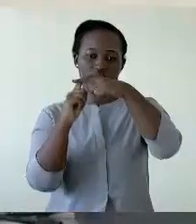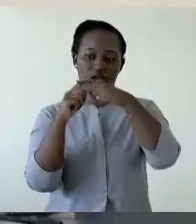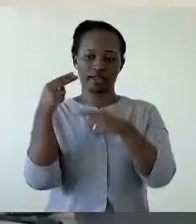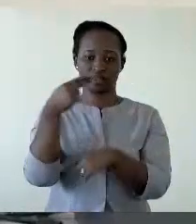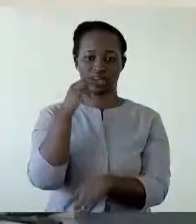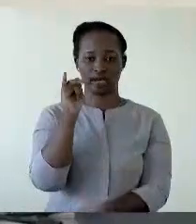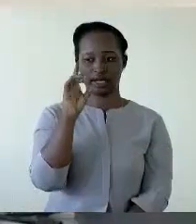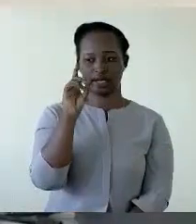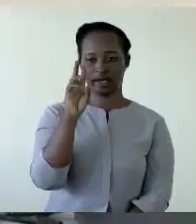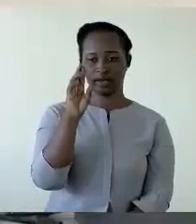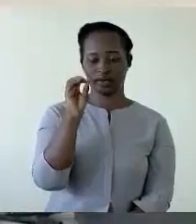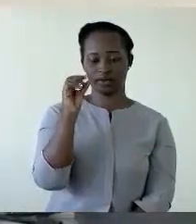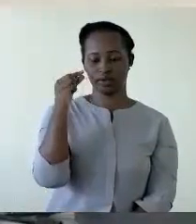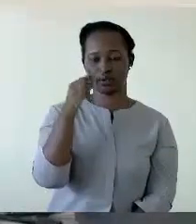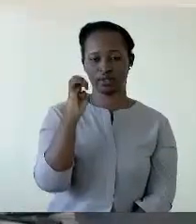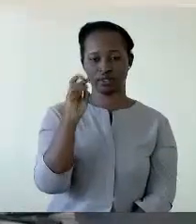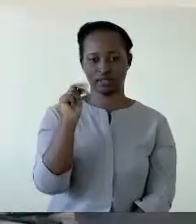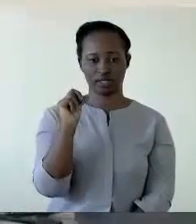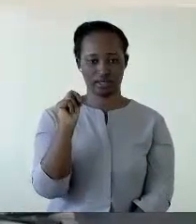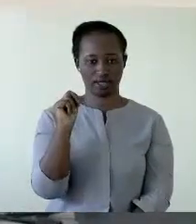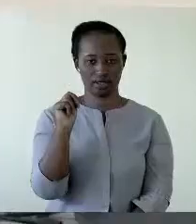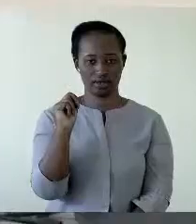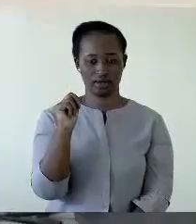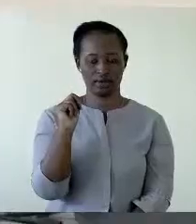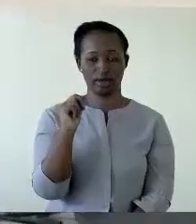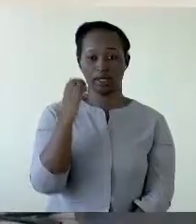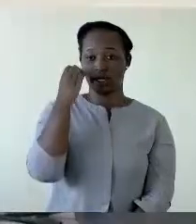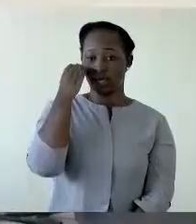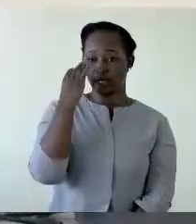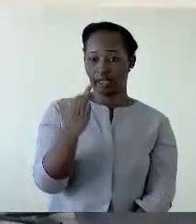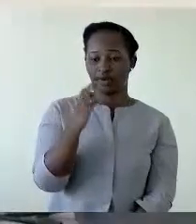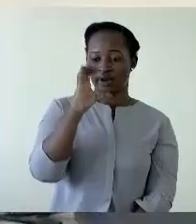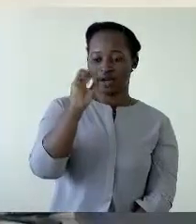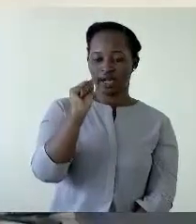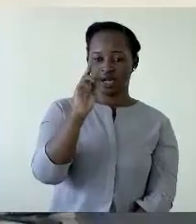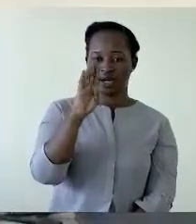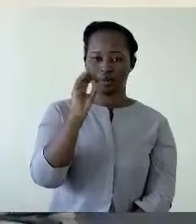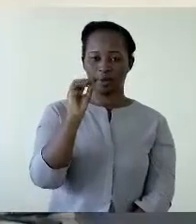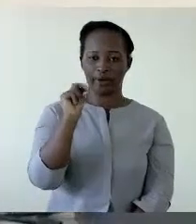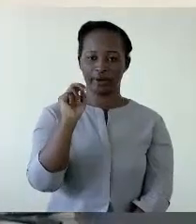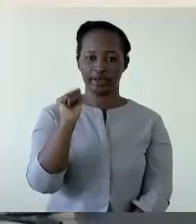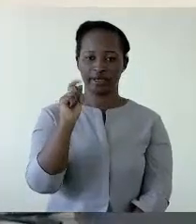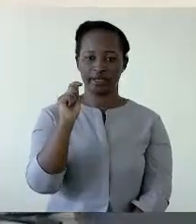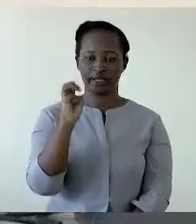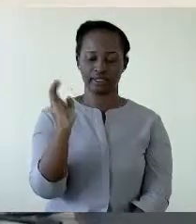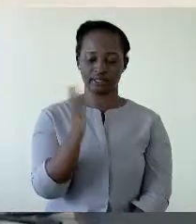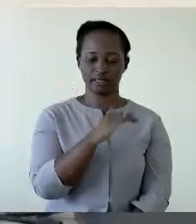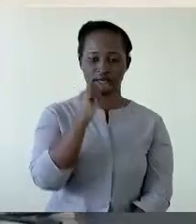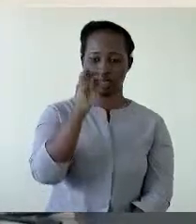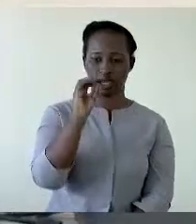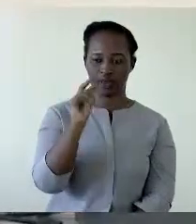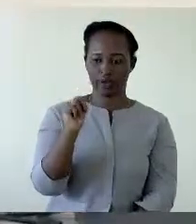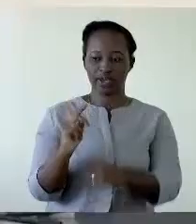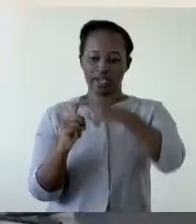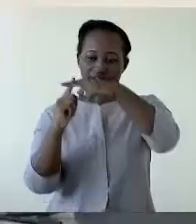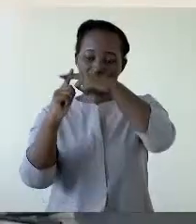Hydrogen phosphate or hydrogen phosphate. If it is a carbonate ion and you add hydrogen, it